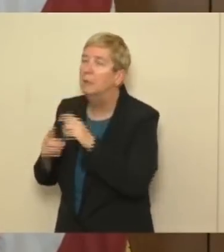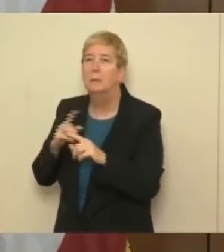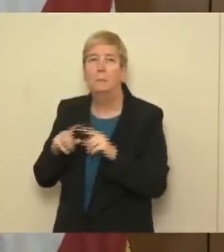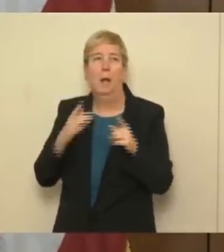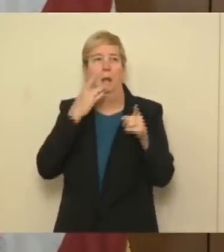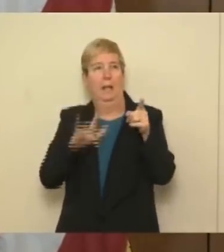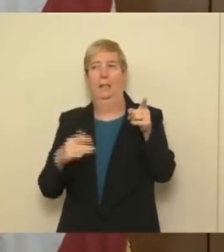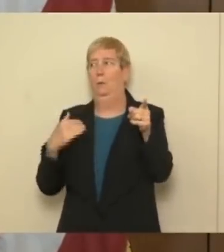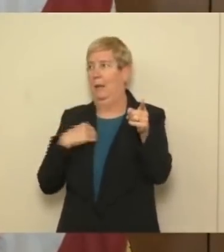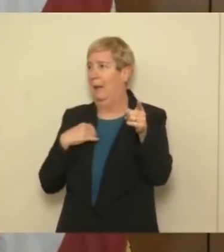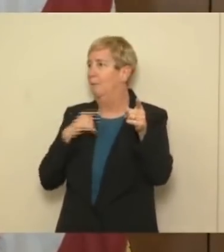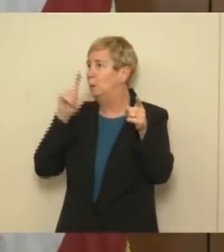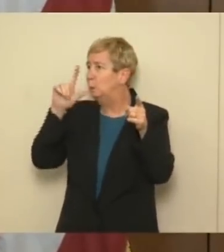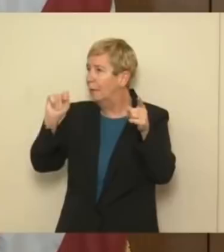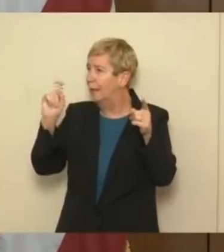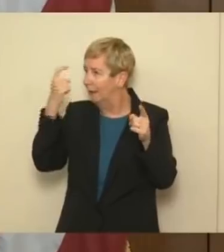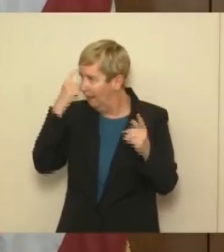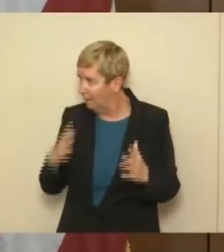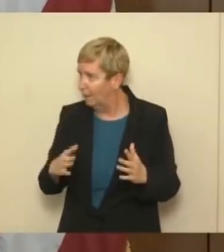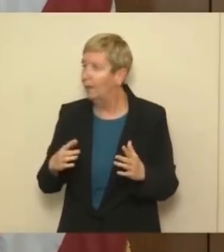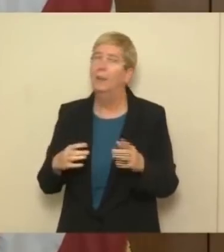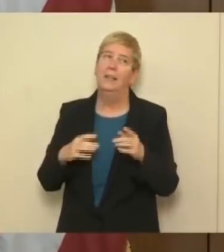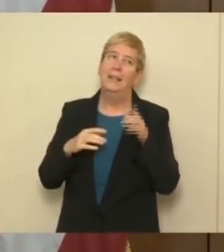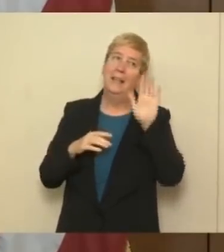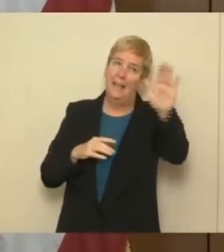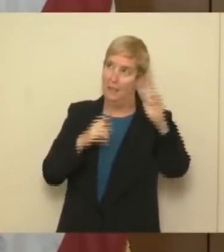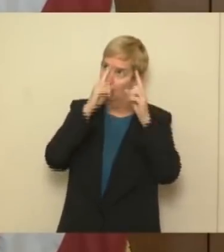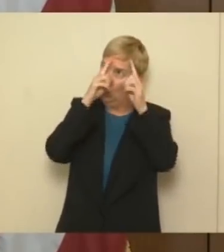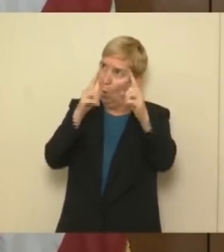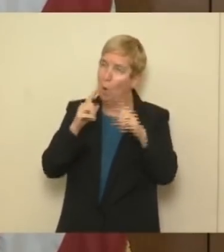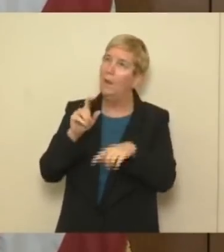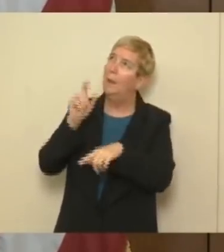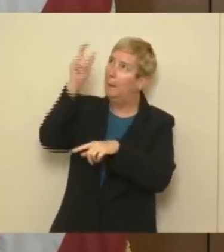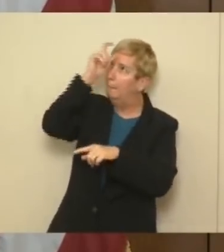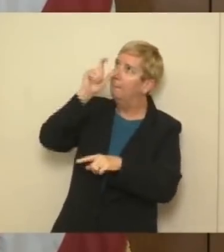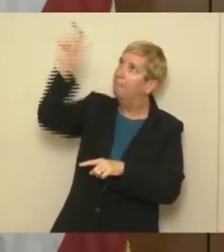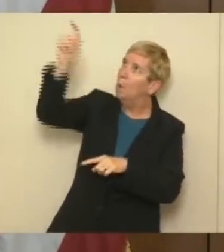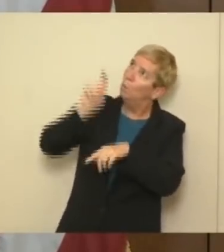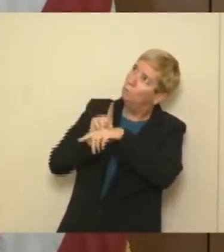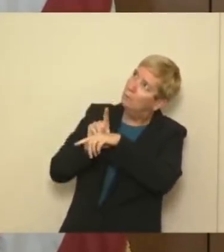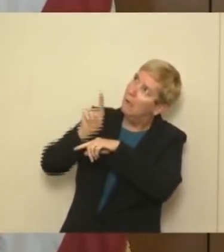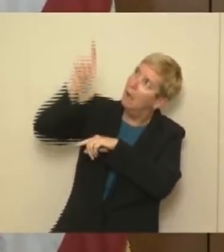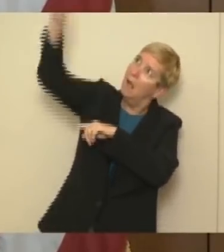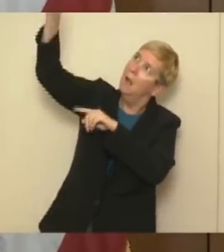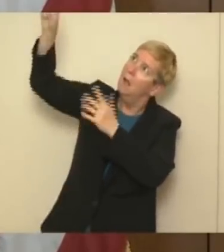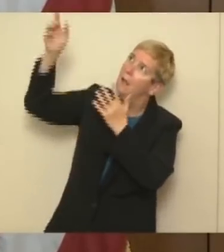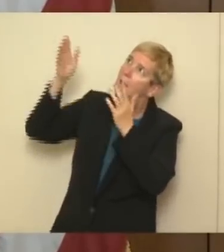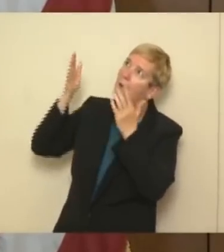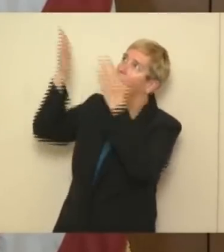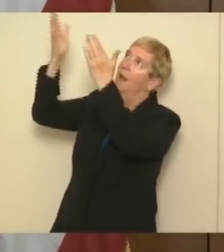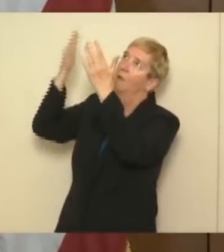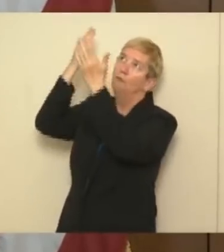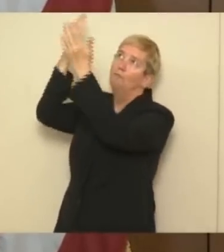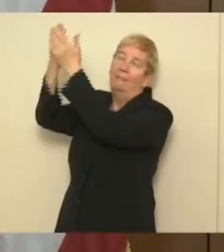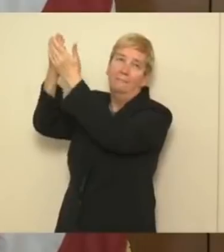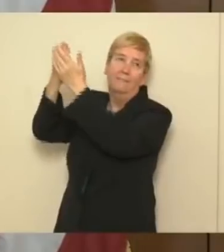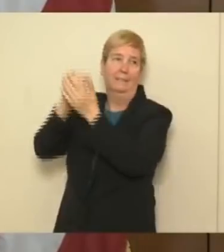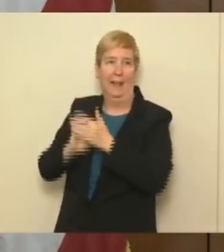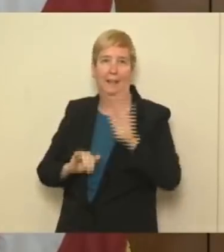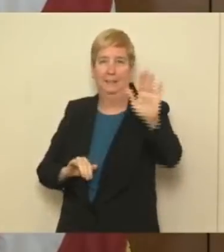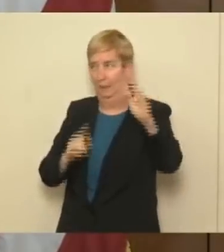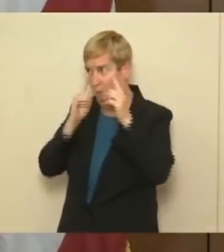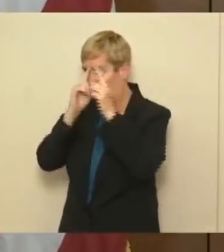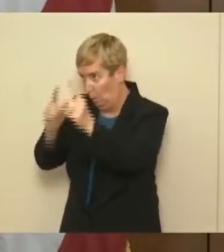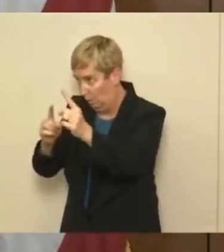leading our efforts for a moonshot in education. And I don't thank you enough for your incredible work, and this is